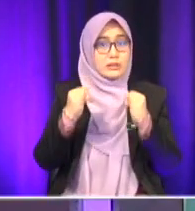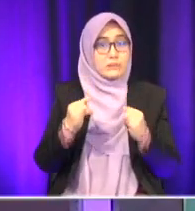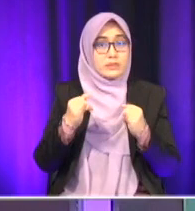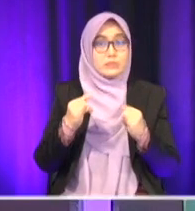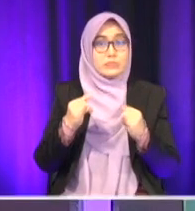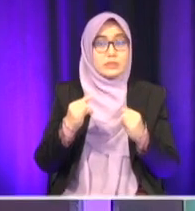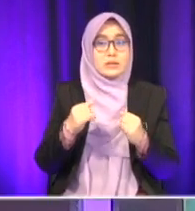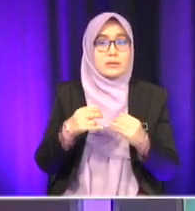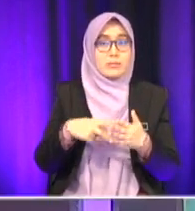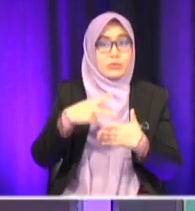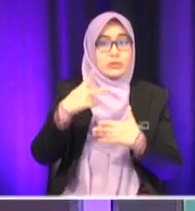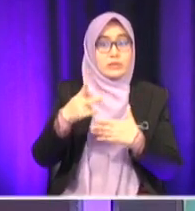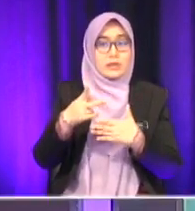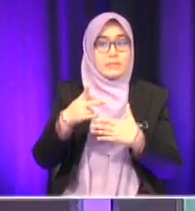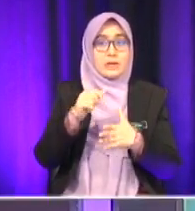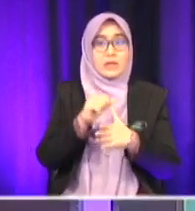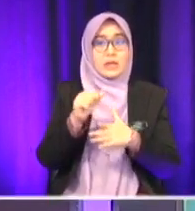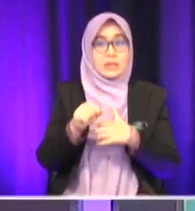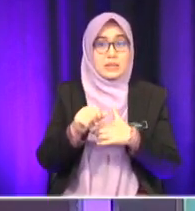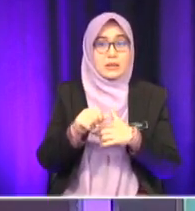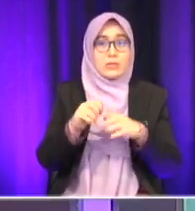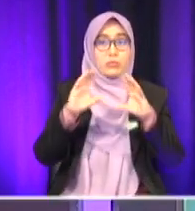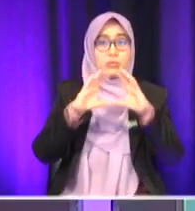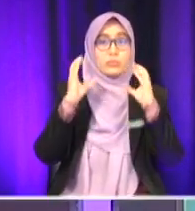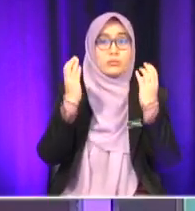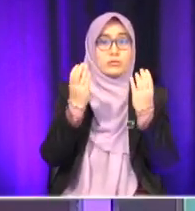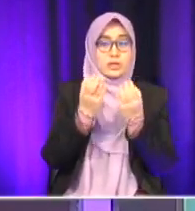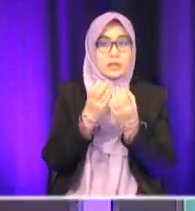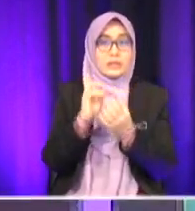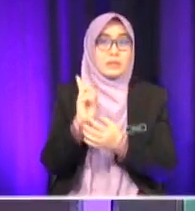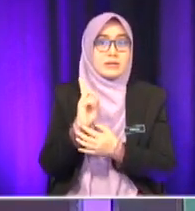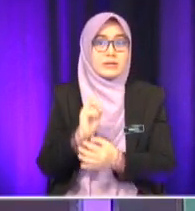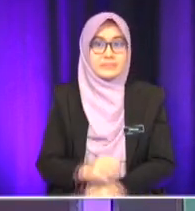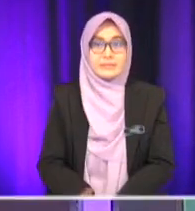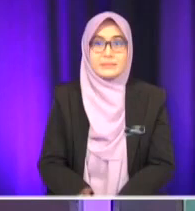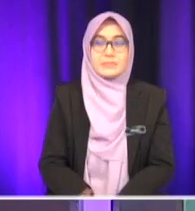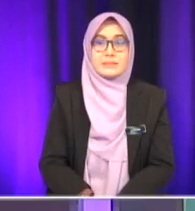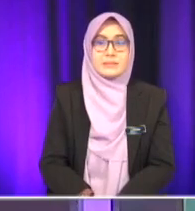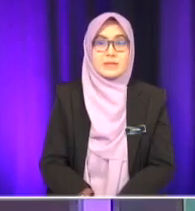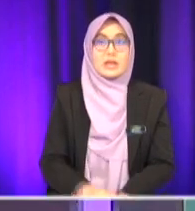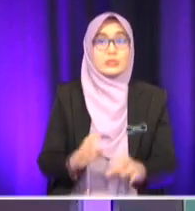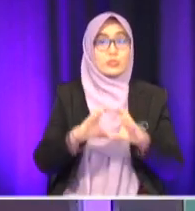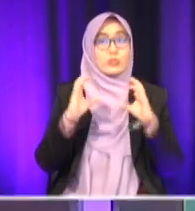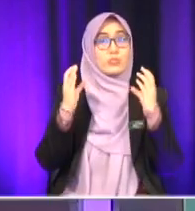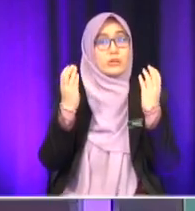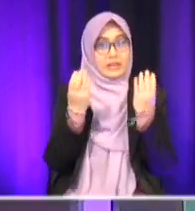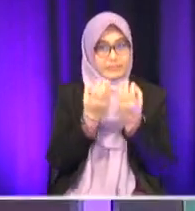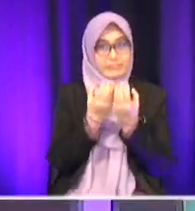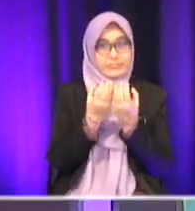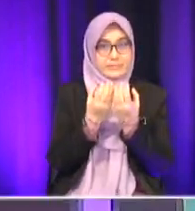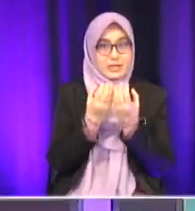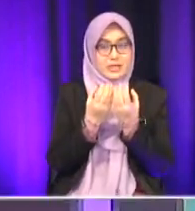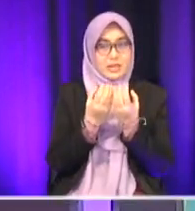event? Okay, we are looking at Team. individual or team. Team. The keyword is